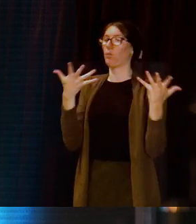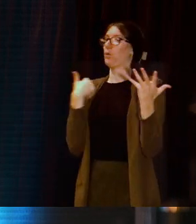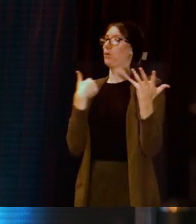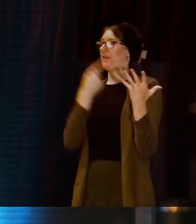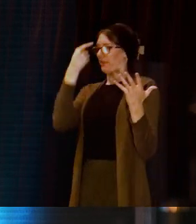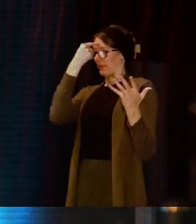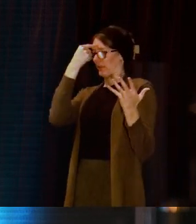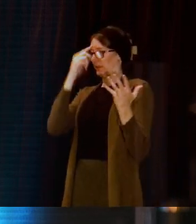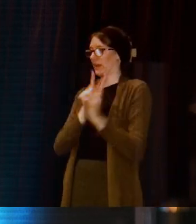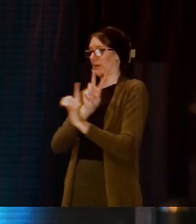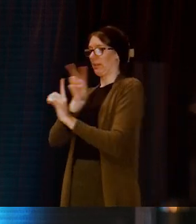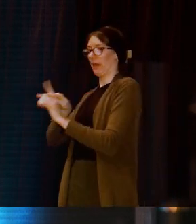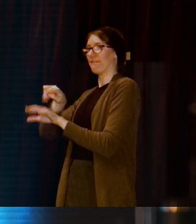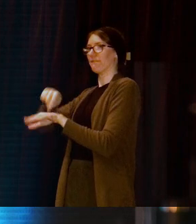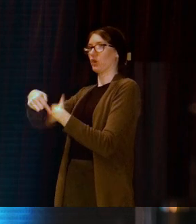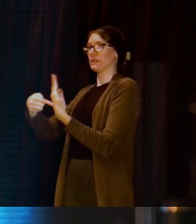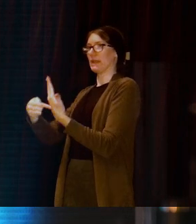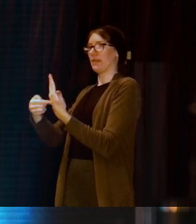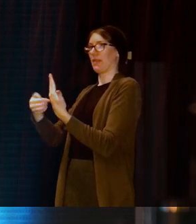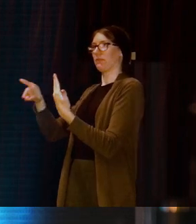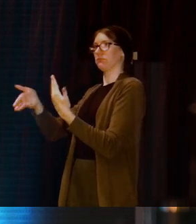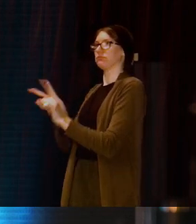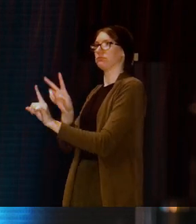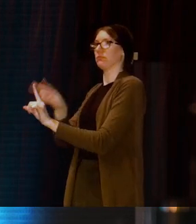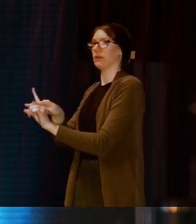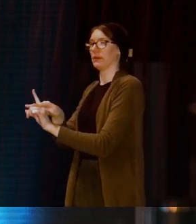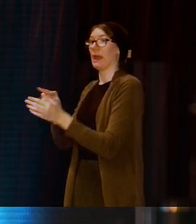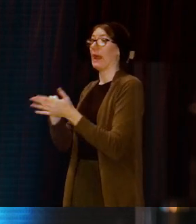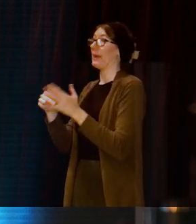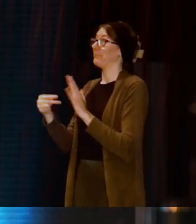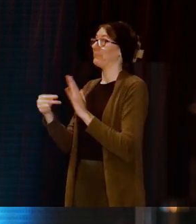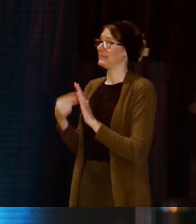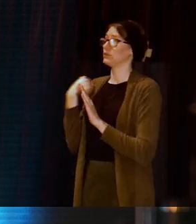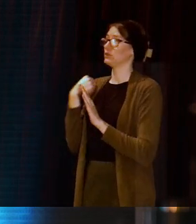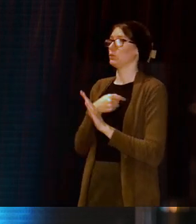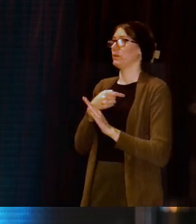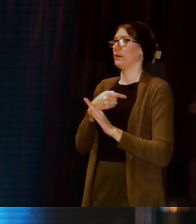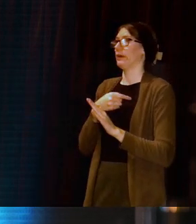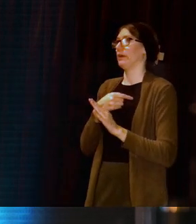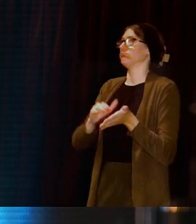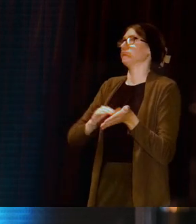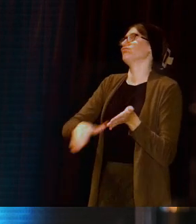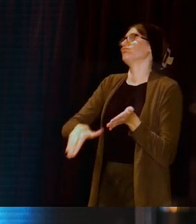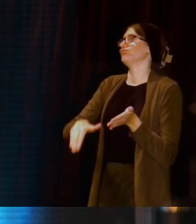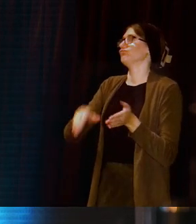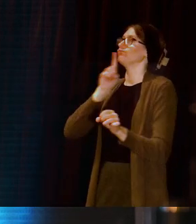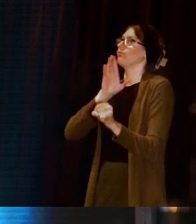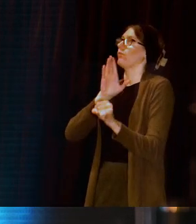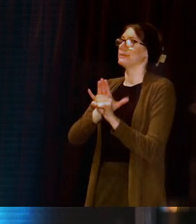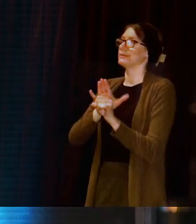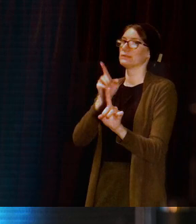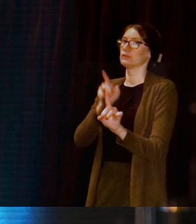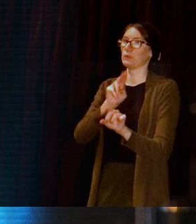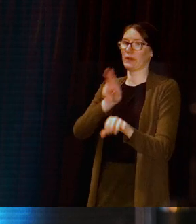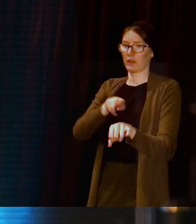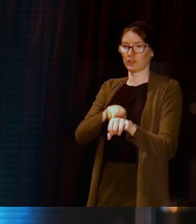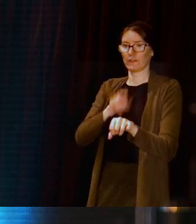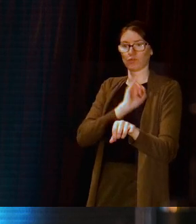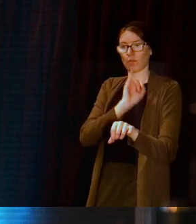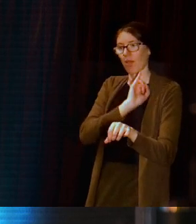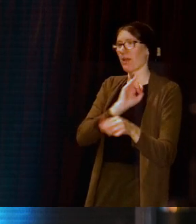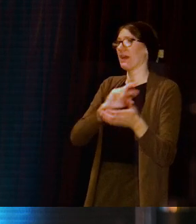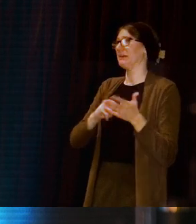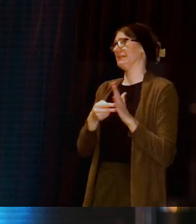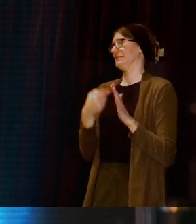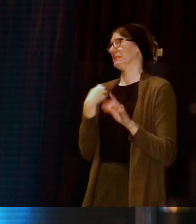it figuratively. And we wind up abrogating the promises that God made to that nation. And in addition, it makes us have to do a